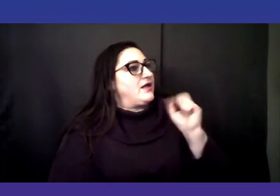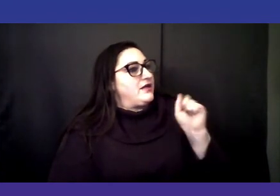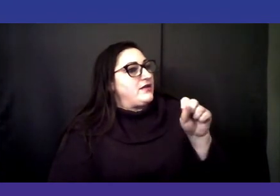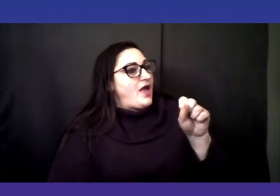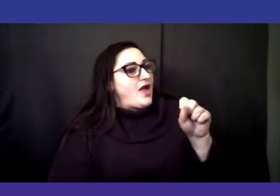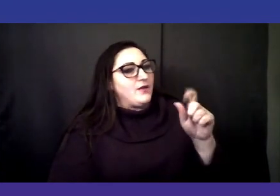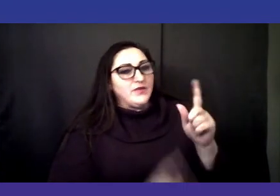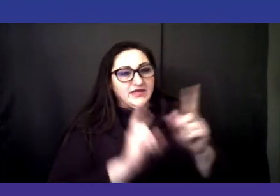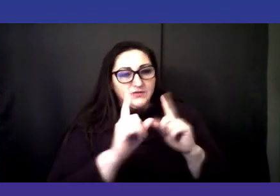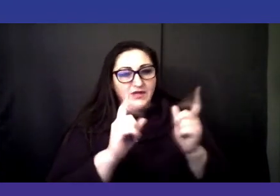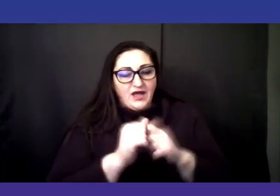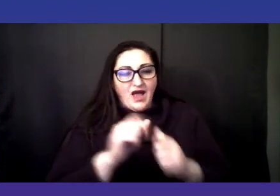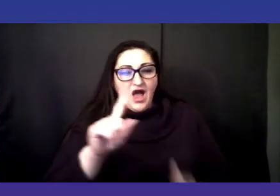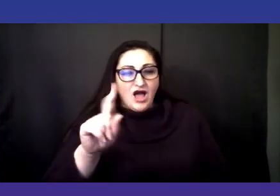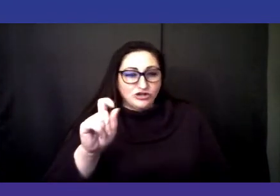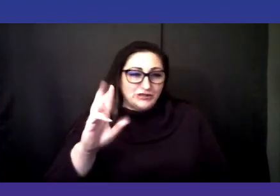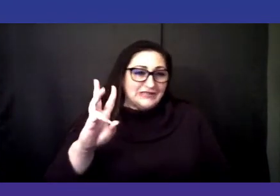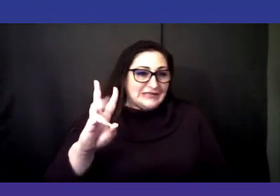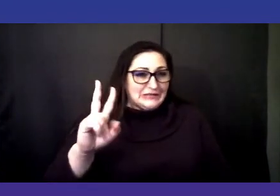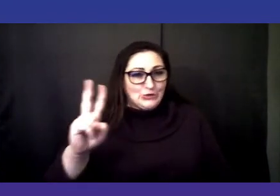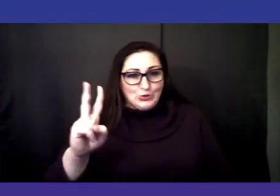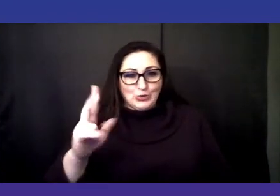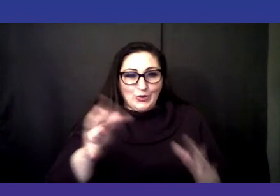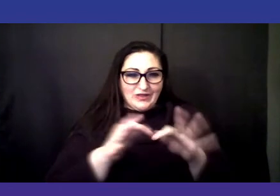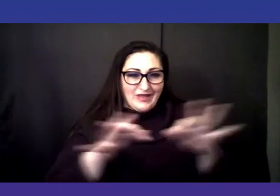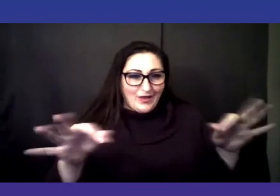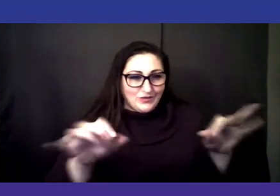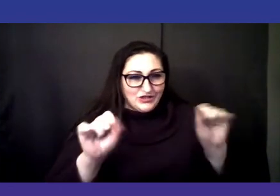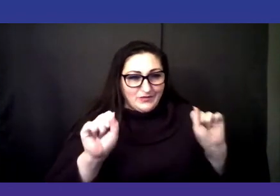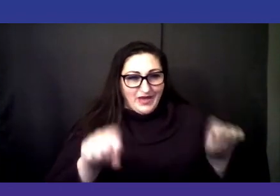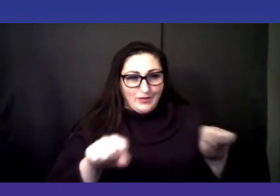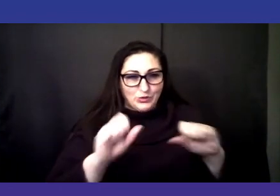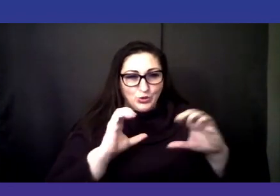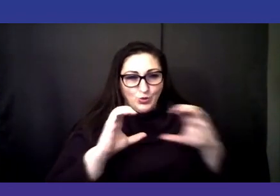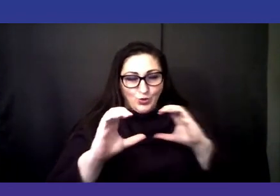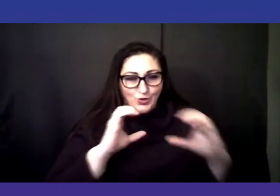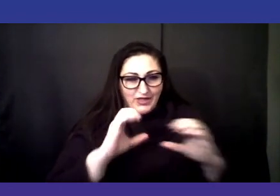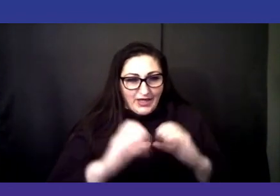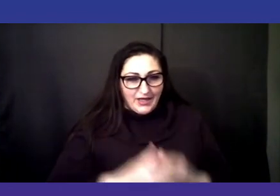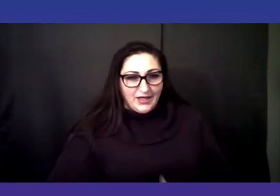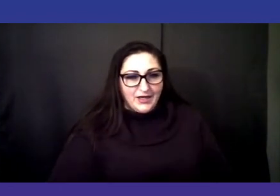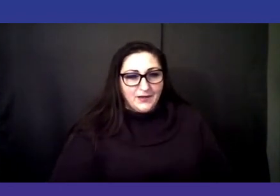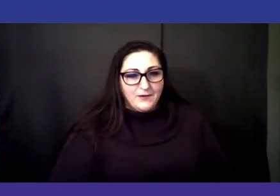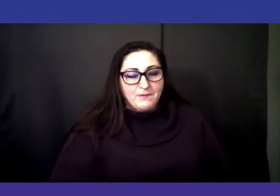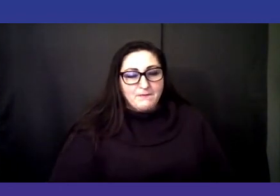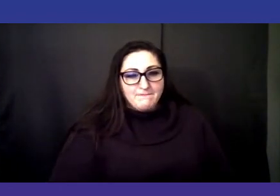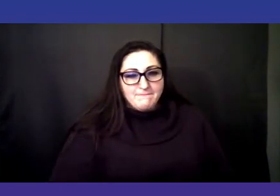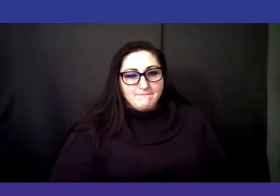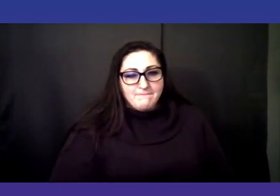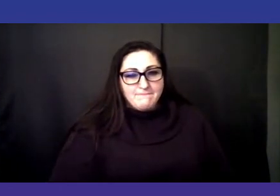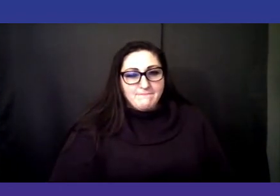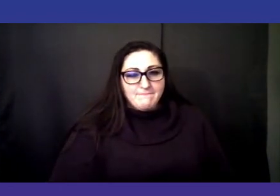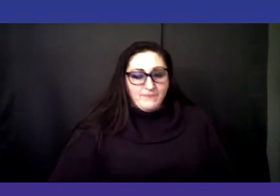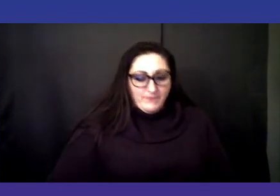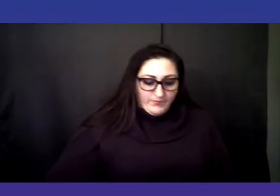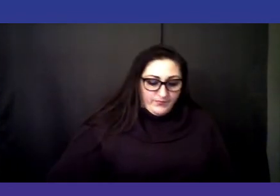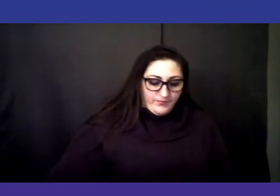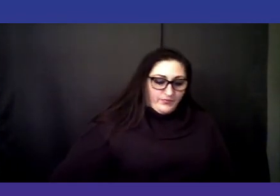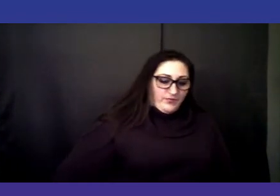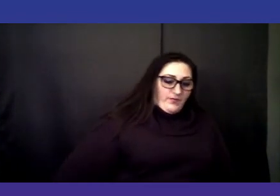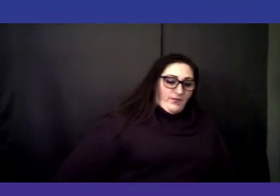162 languages and being able to communicate and to probably be